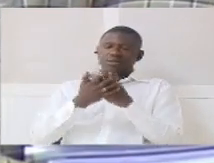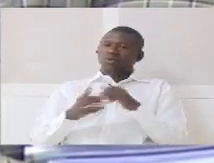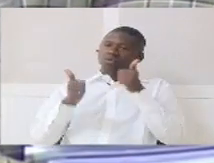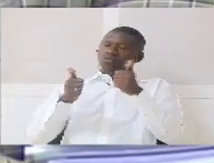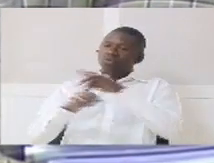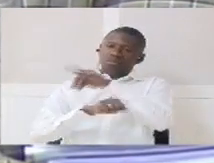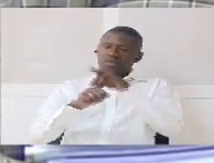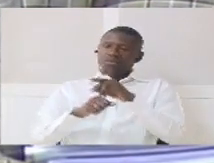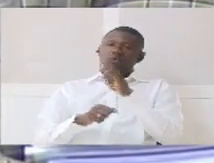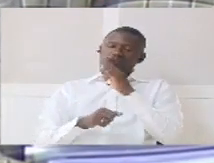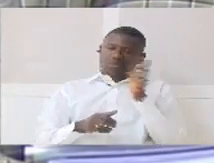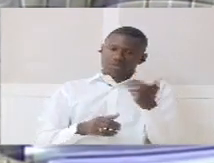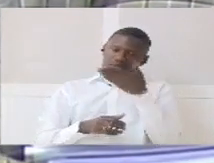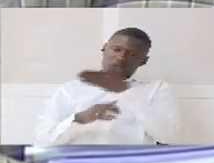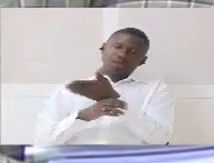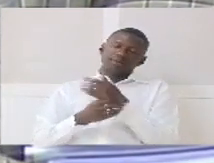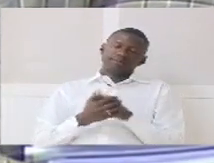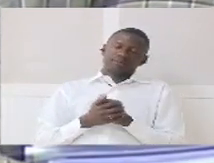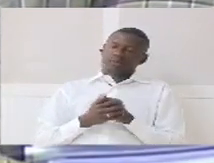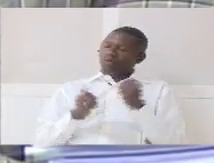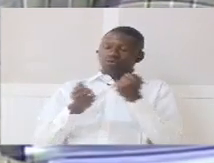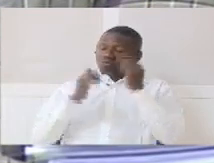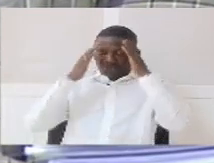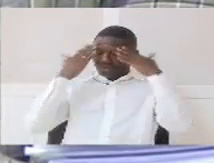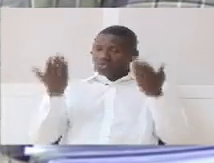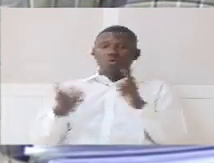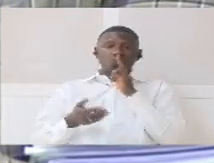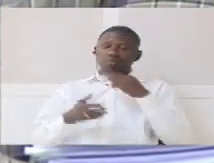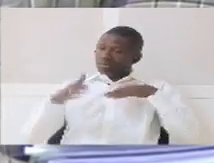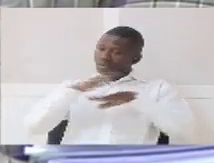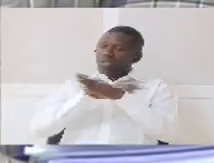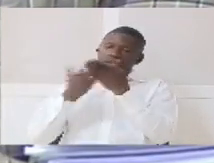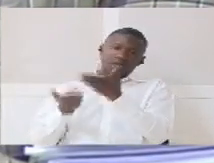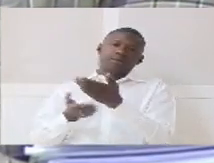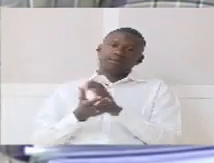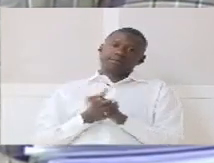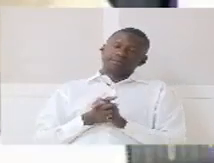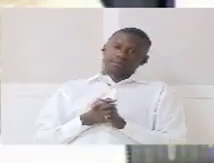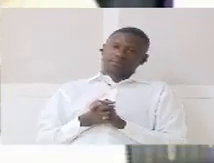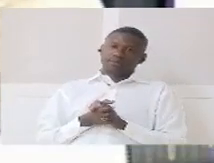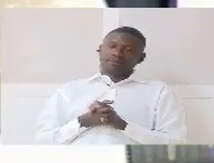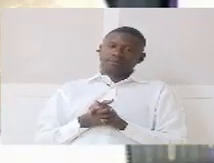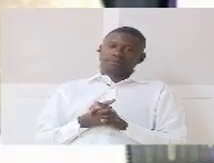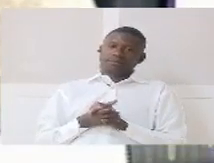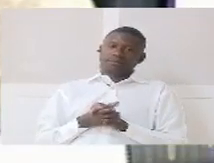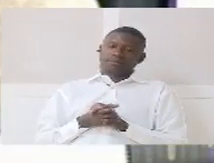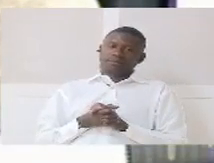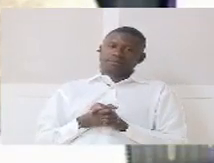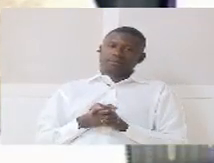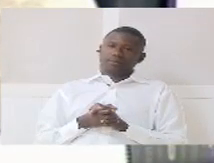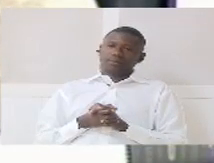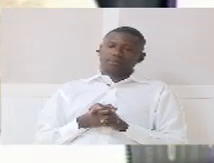because nobody knows who will ever get there. Nyanta jelela koto kasoni yarada nyama mensi bete haramari ulufi katu